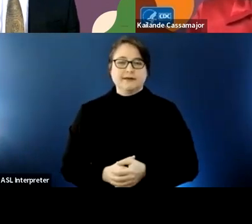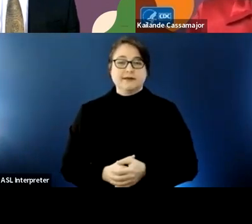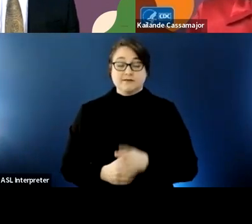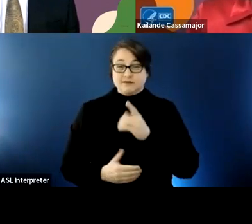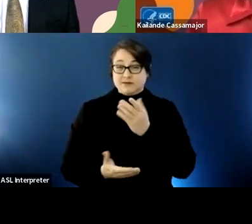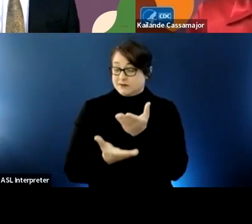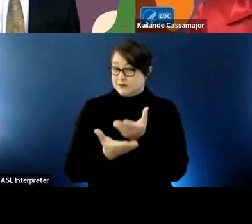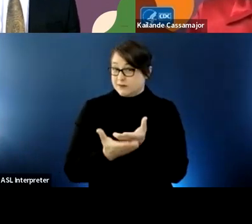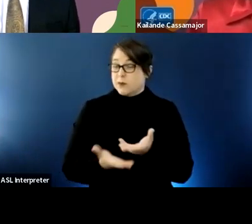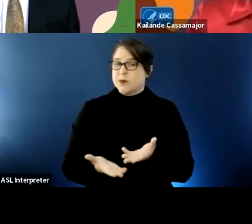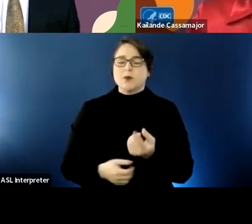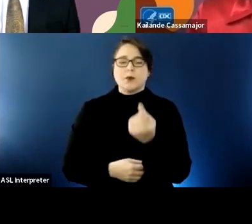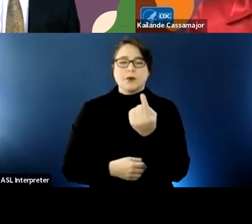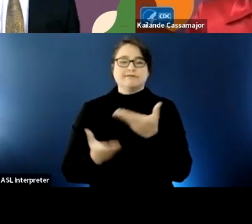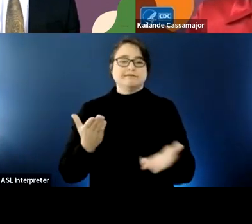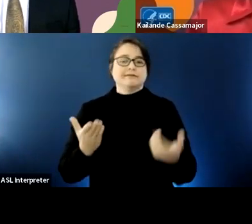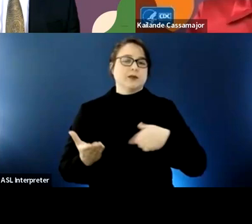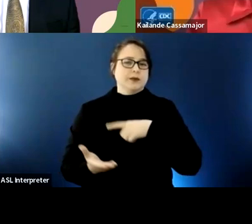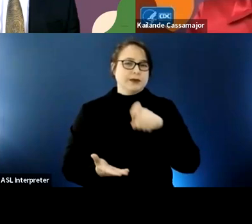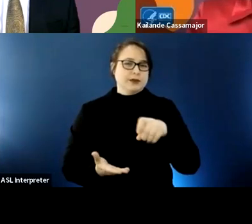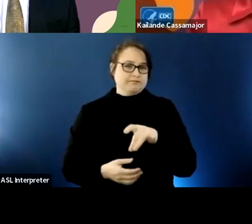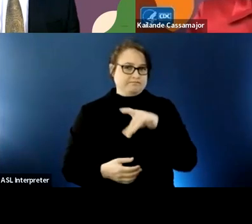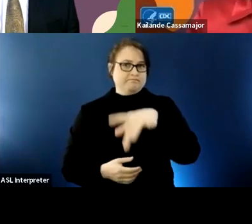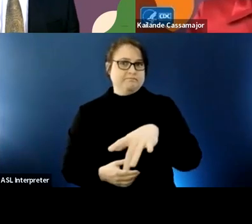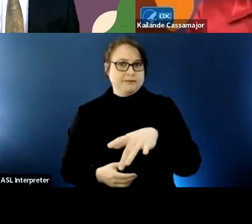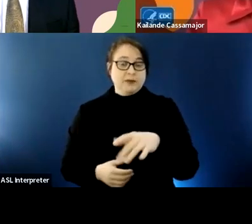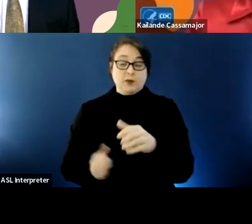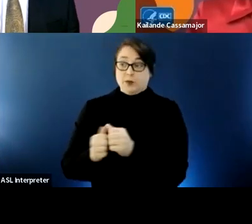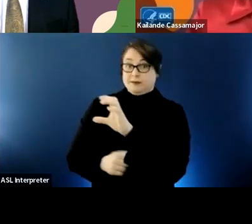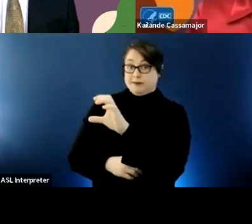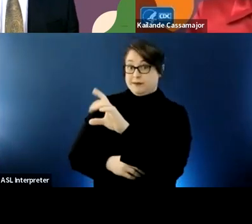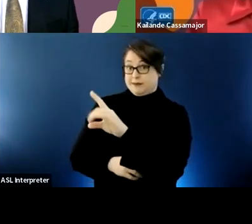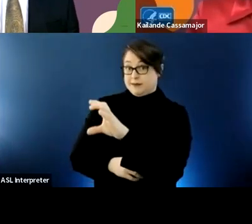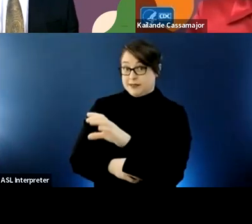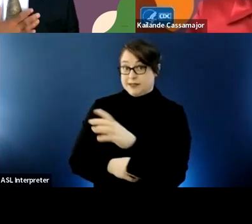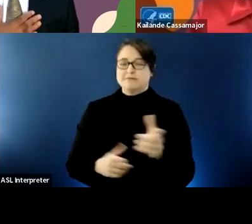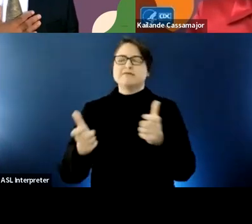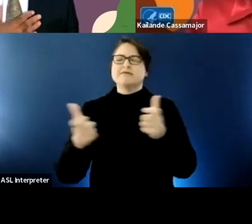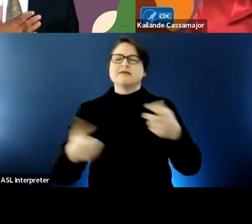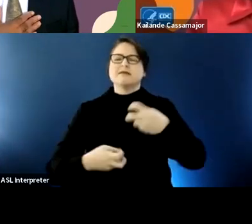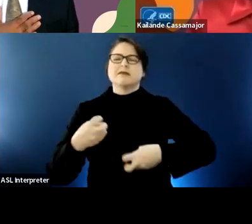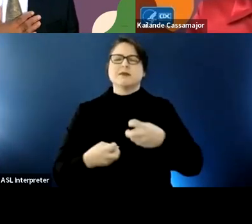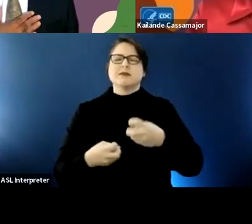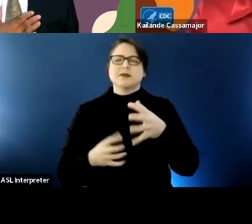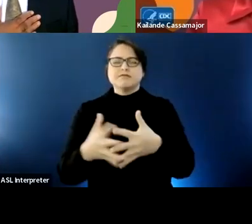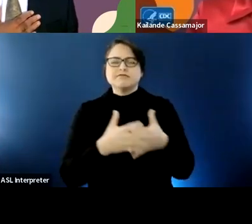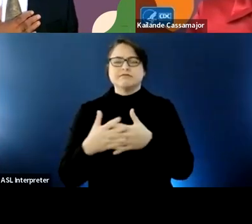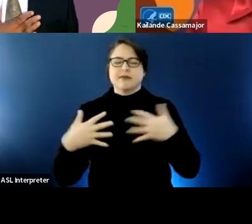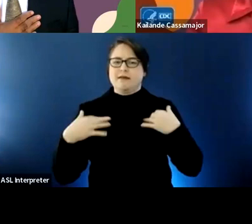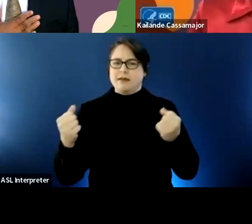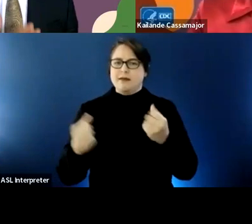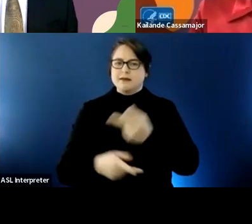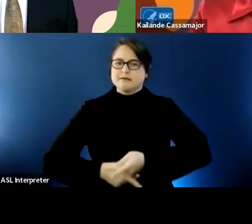speak to, and the CDC has a major role here, is the biggest problem with the American healthcare system is, in my mind,